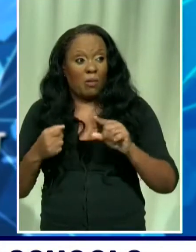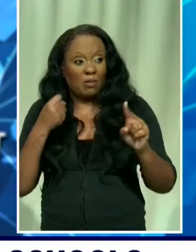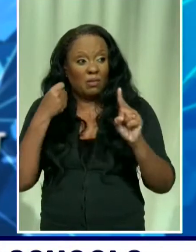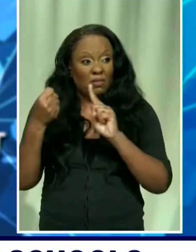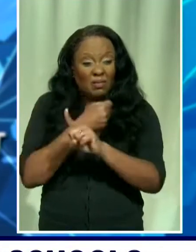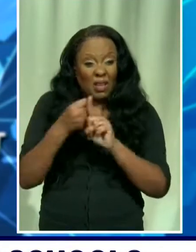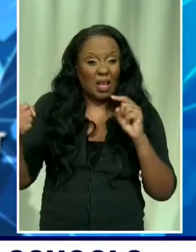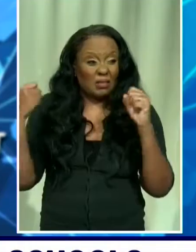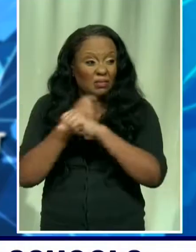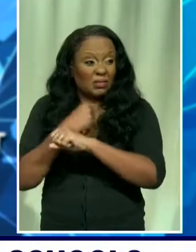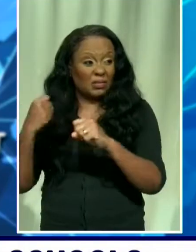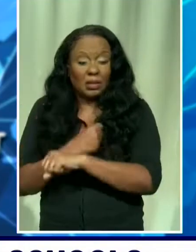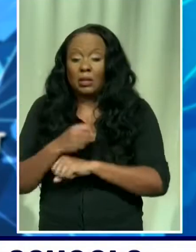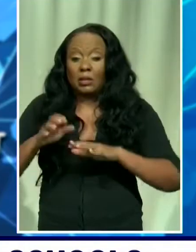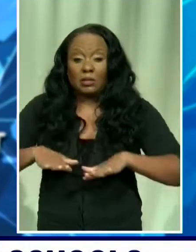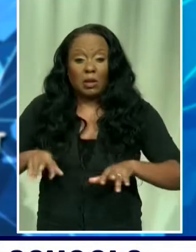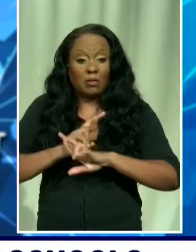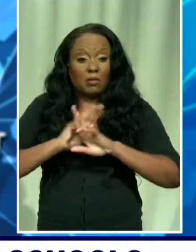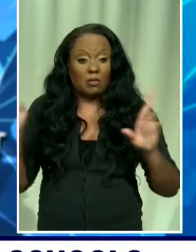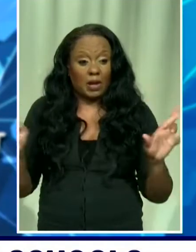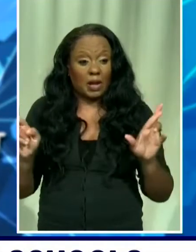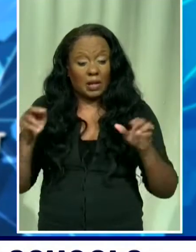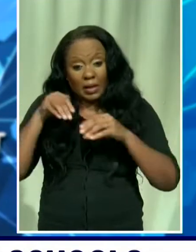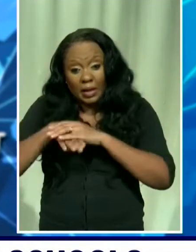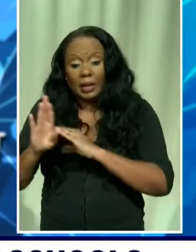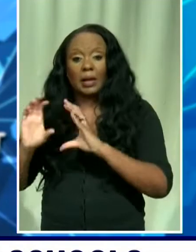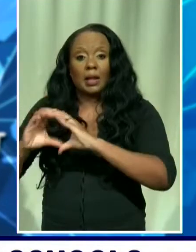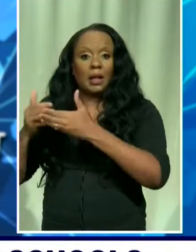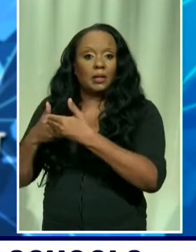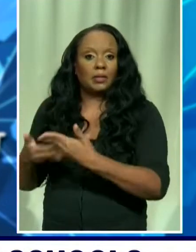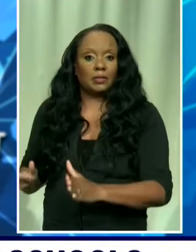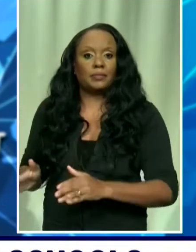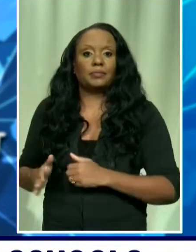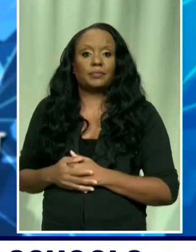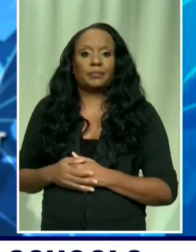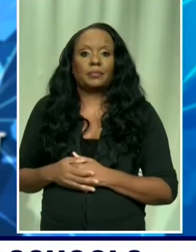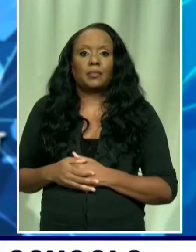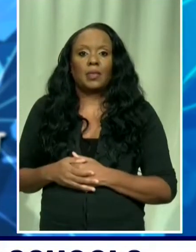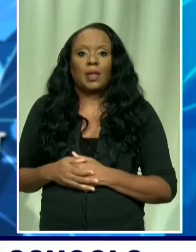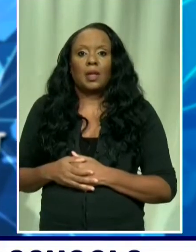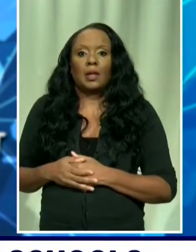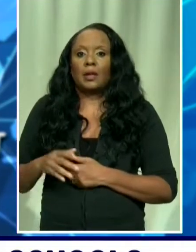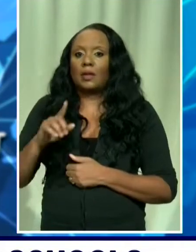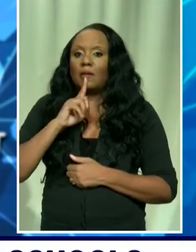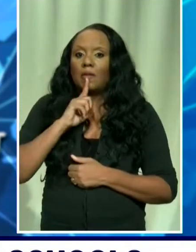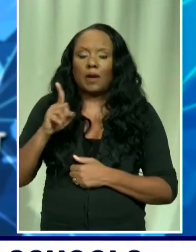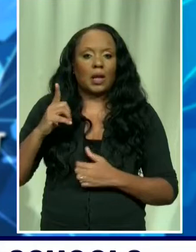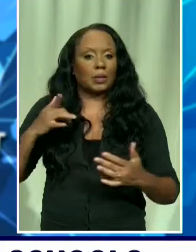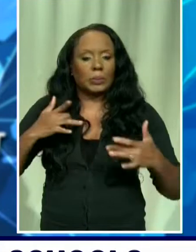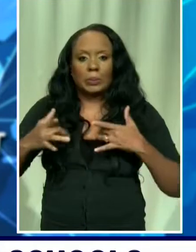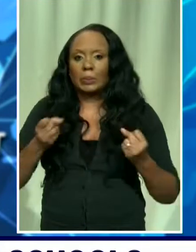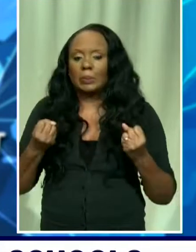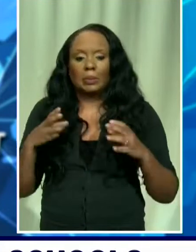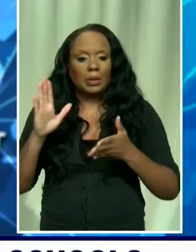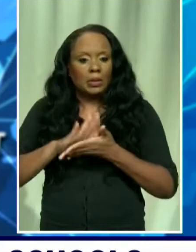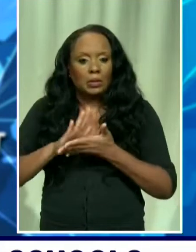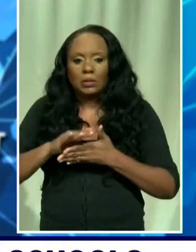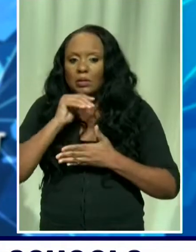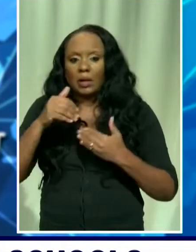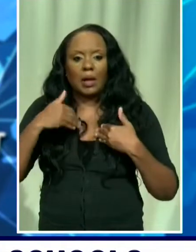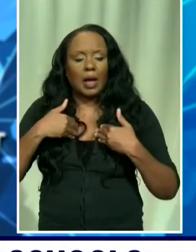children prepare to return to the classroom. President Rudy Lovell says it is extremely concerning because many schools do not have